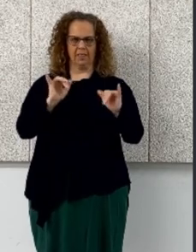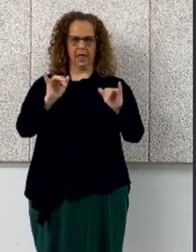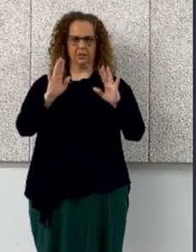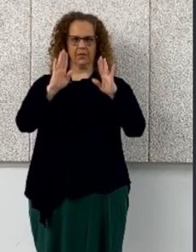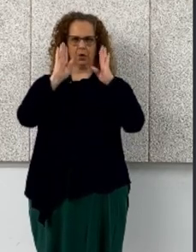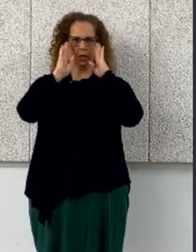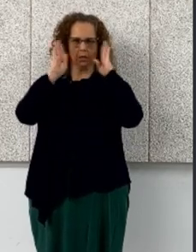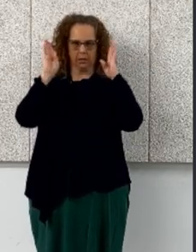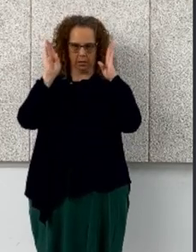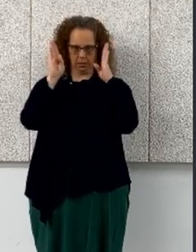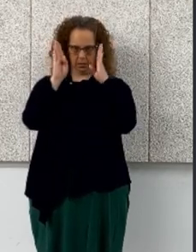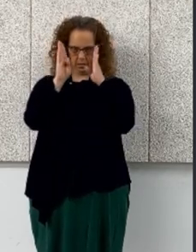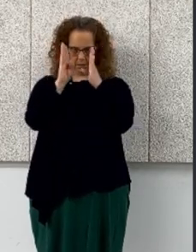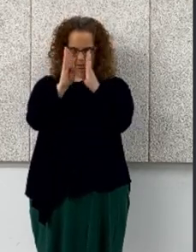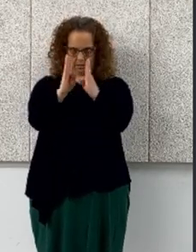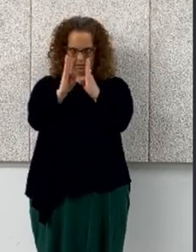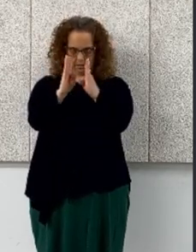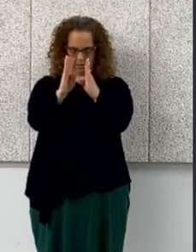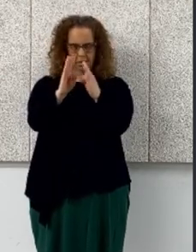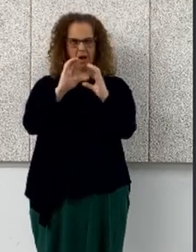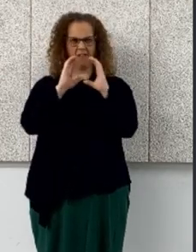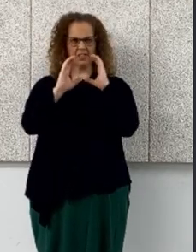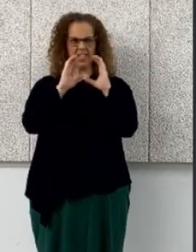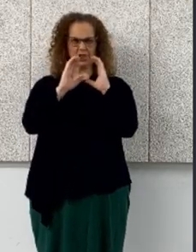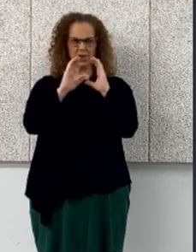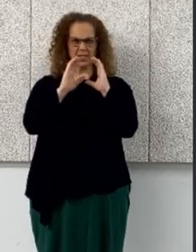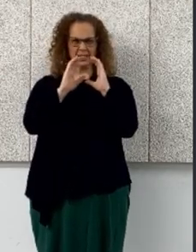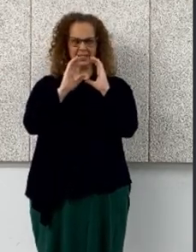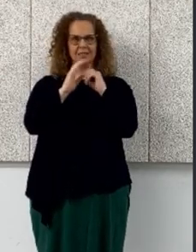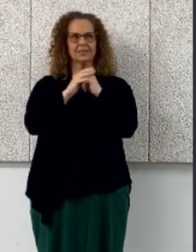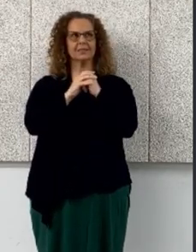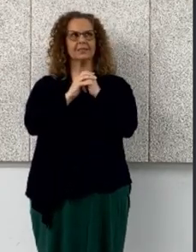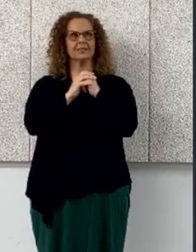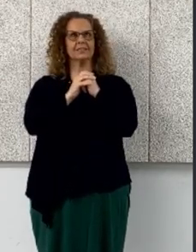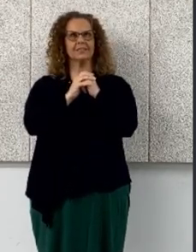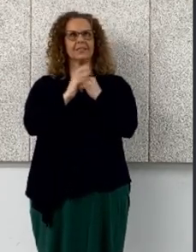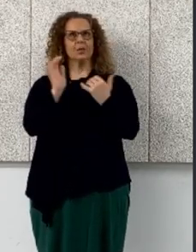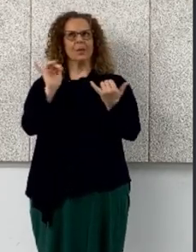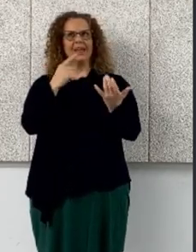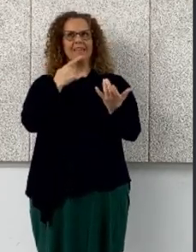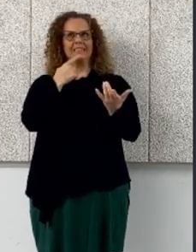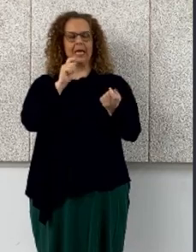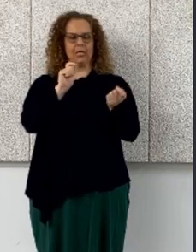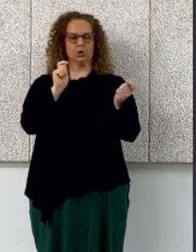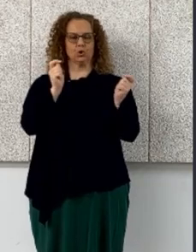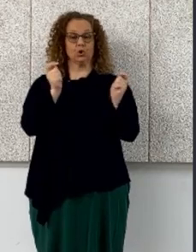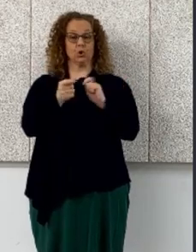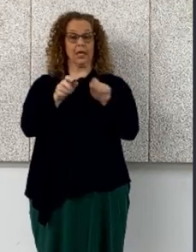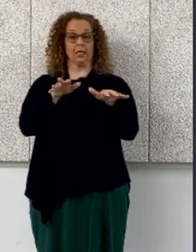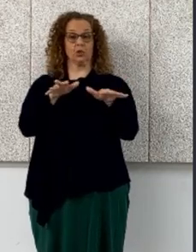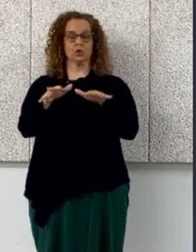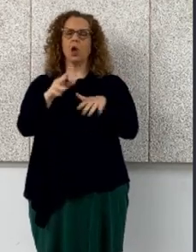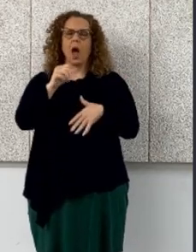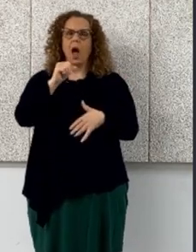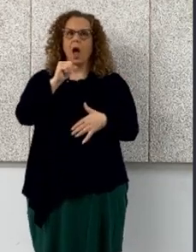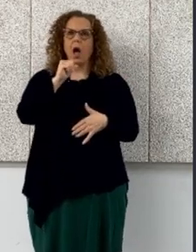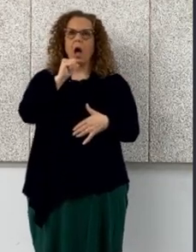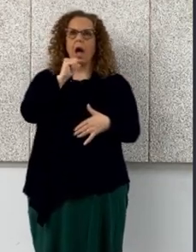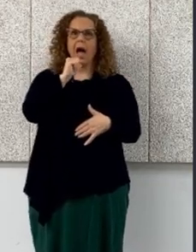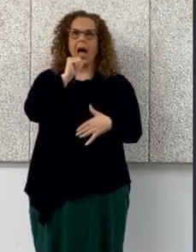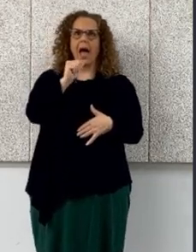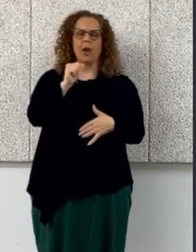myopic conversation. And when I say what I was saying about like it's change, I don't mean to discount